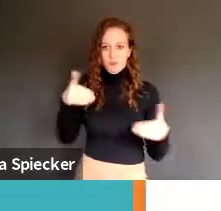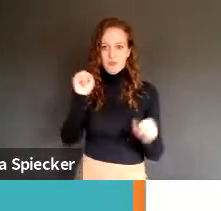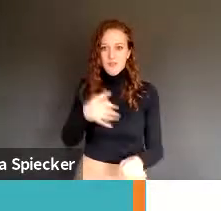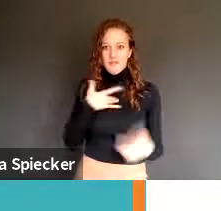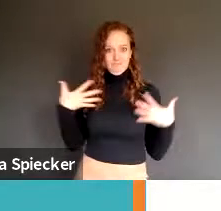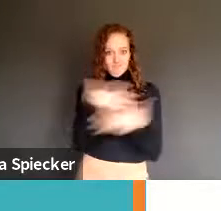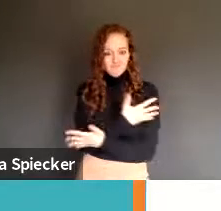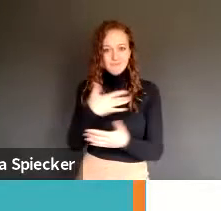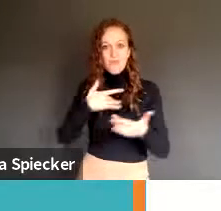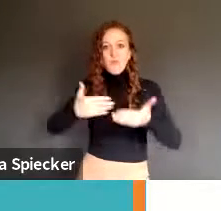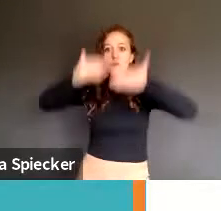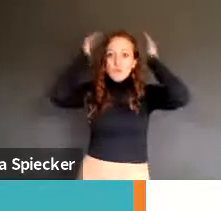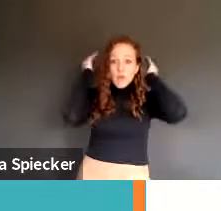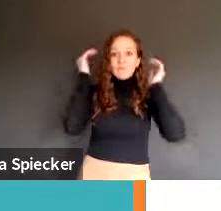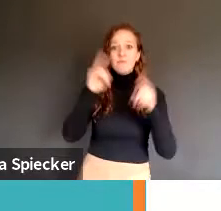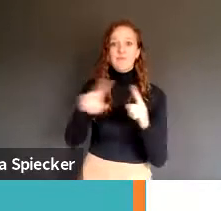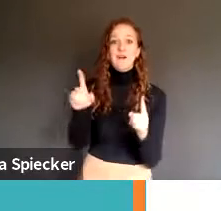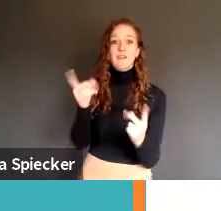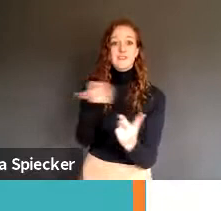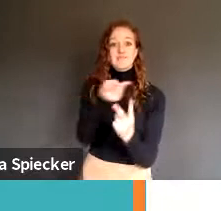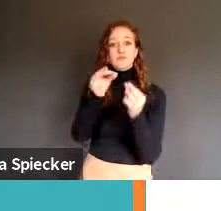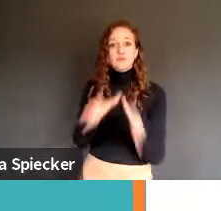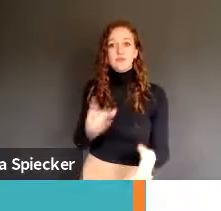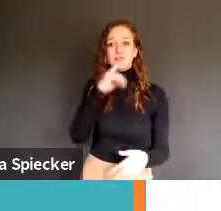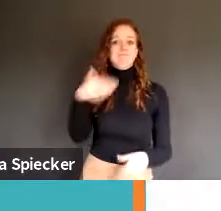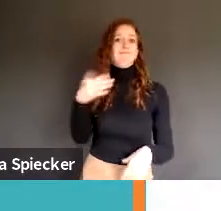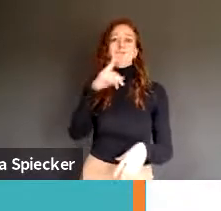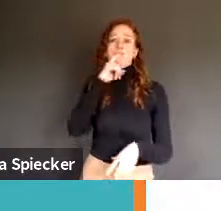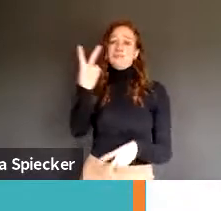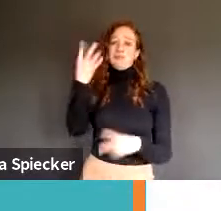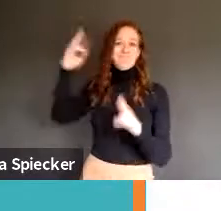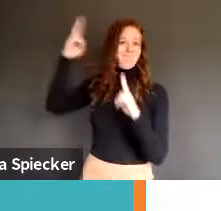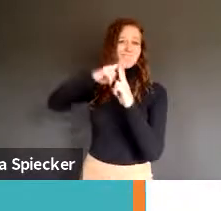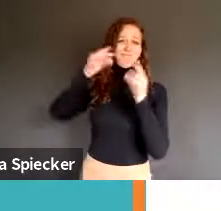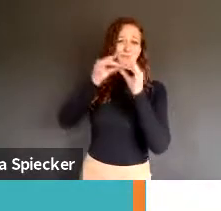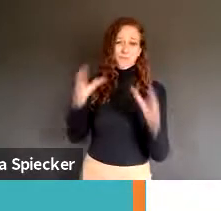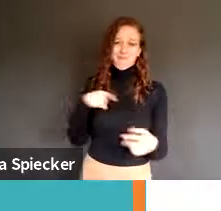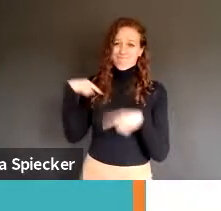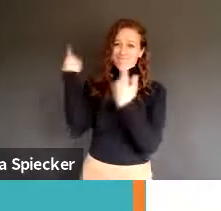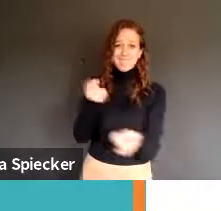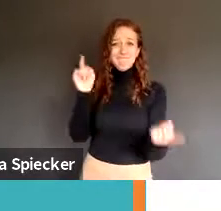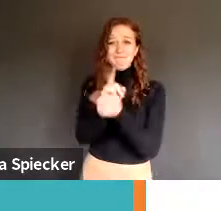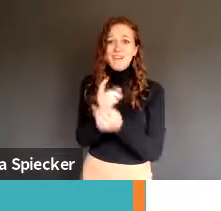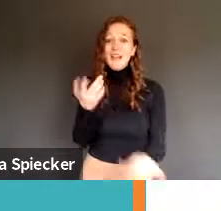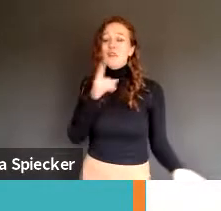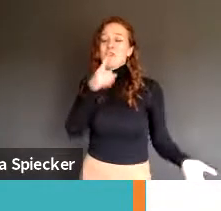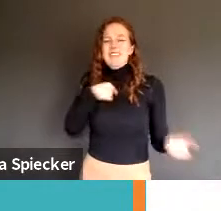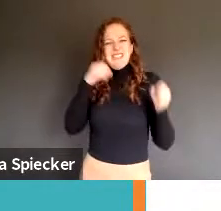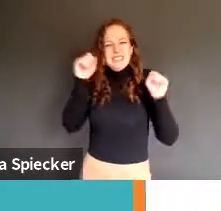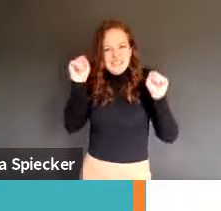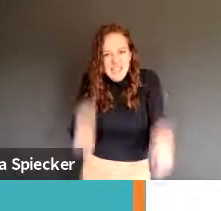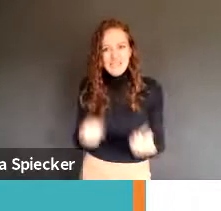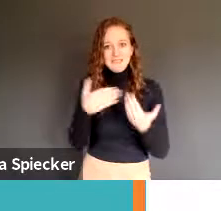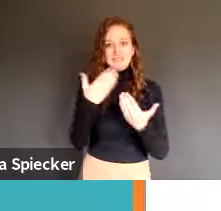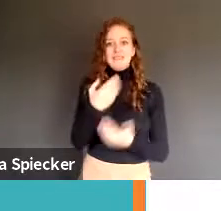daunting and utterly overwhelming. And Hal and Deb are just two of the finest